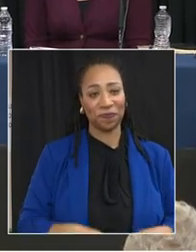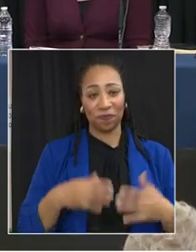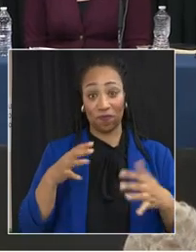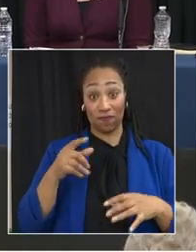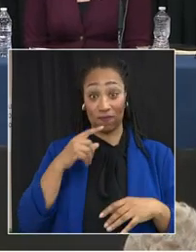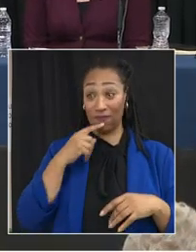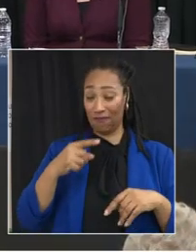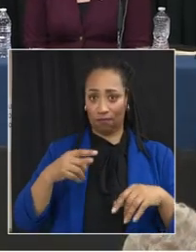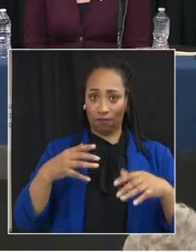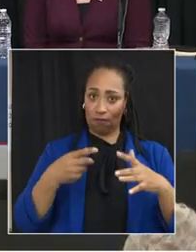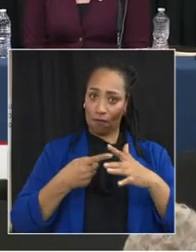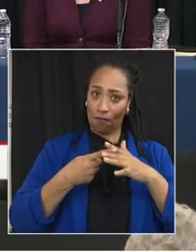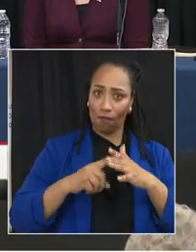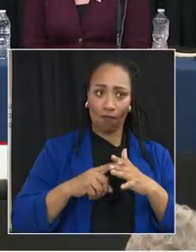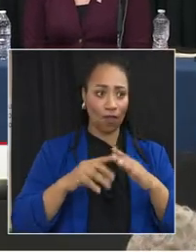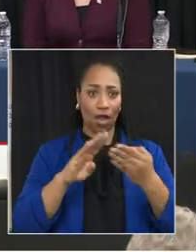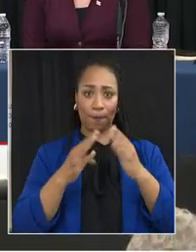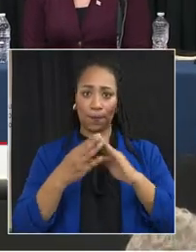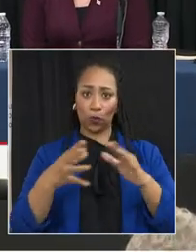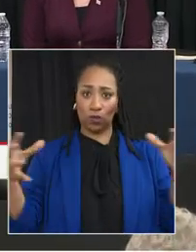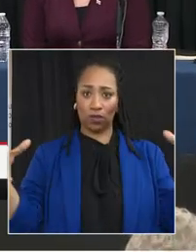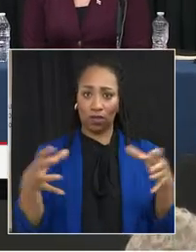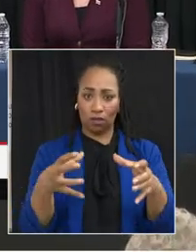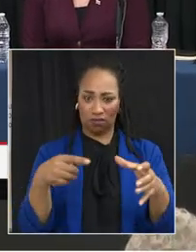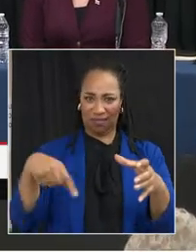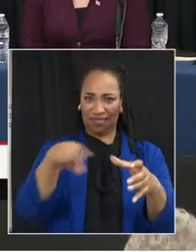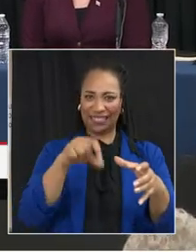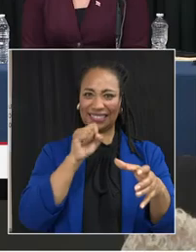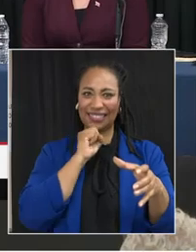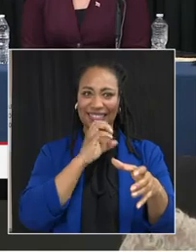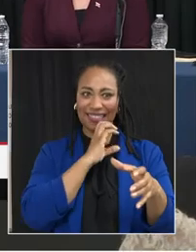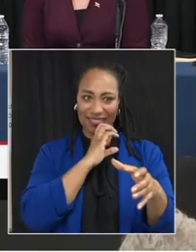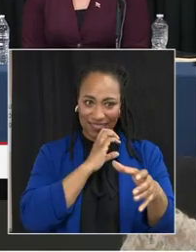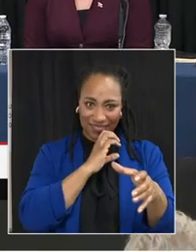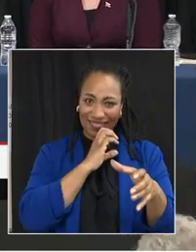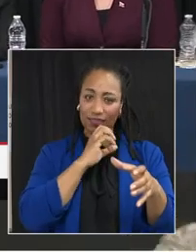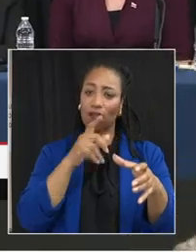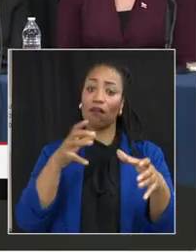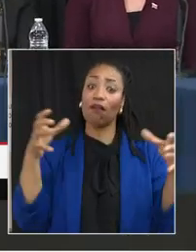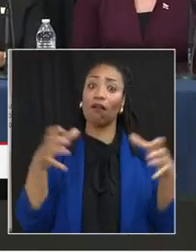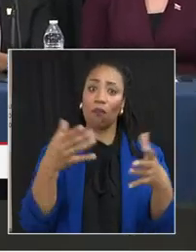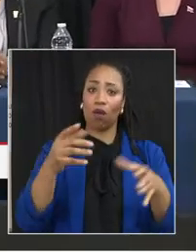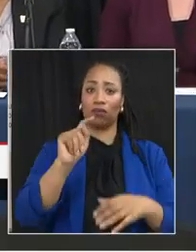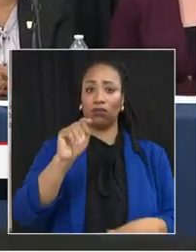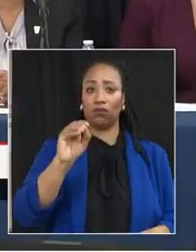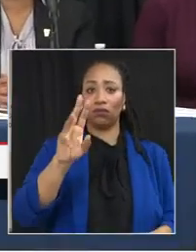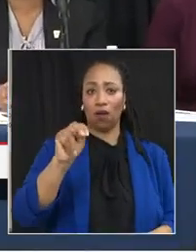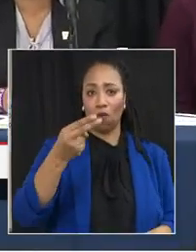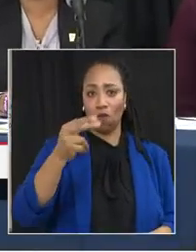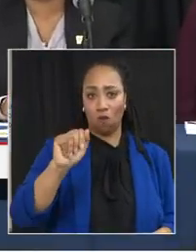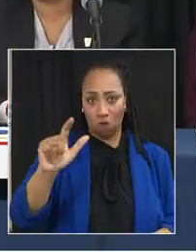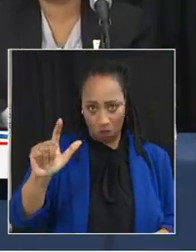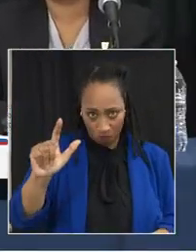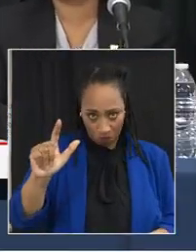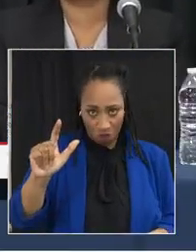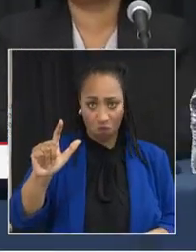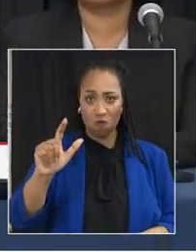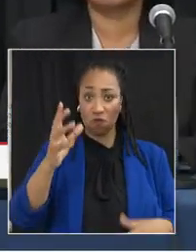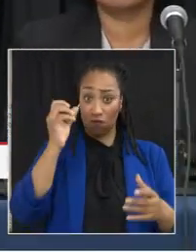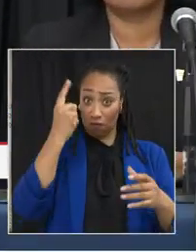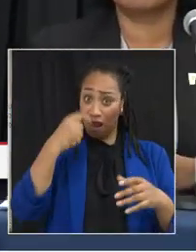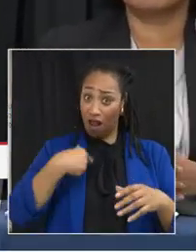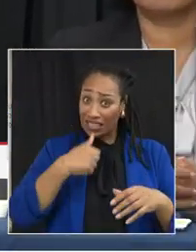have 10 satellite locations, other community centers like here at Model